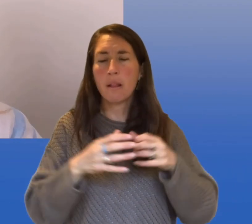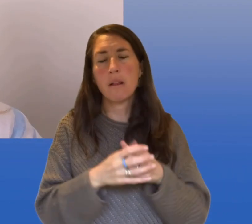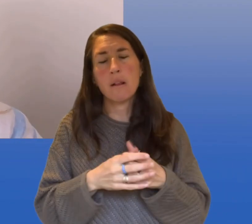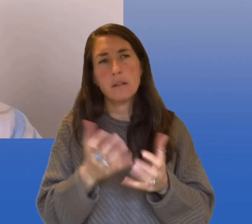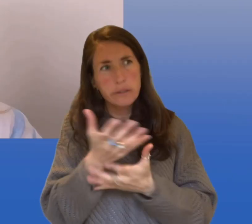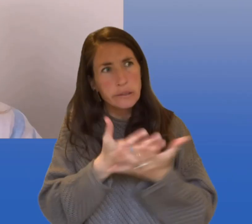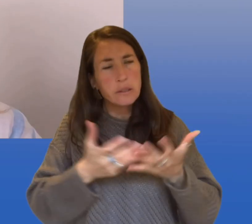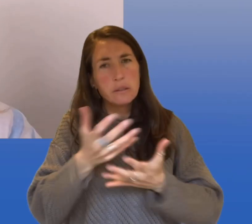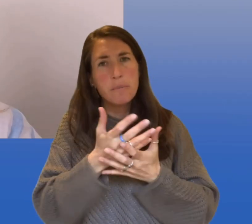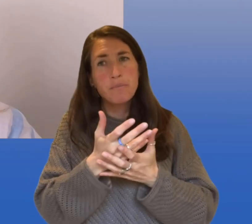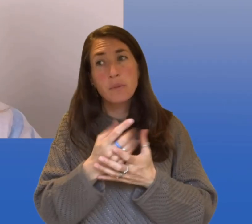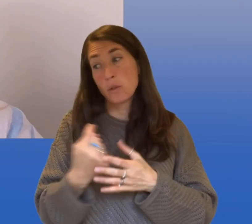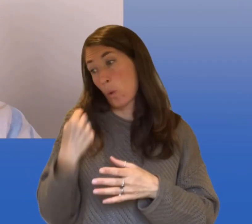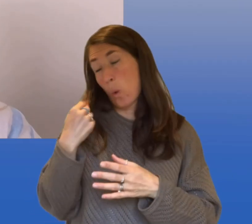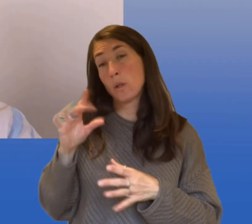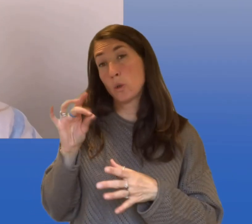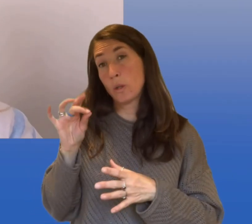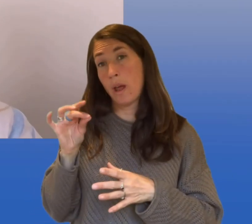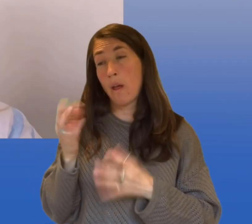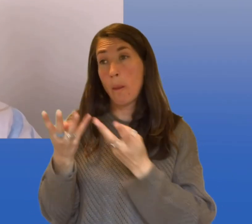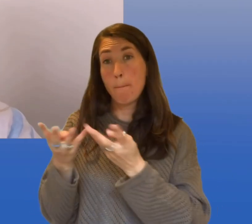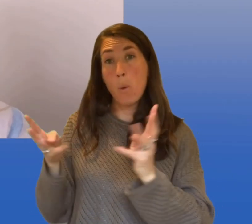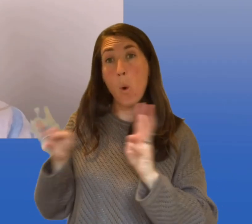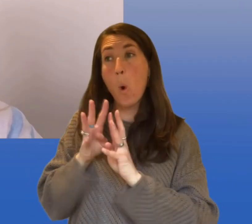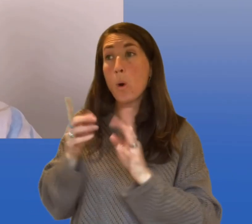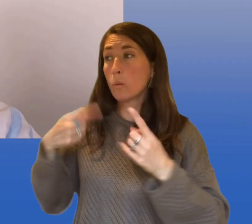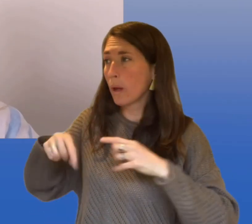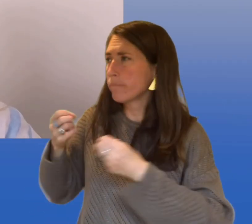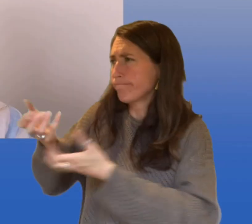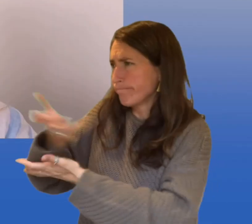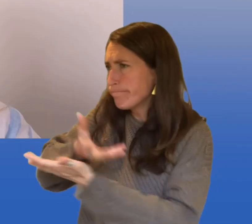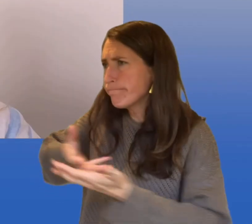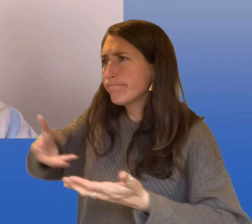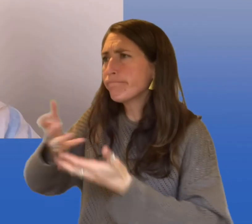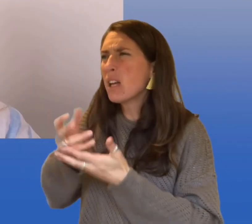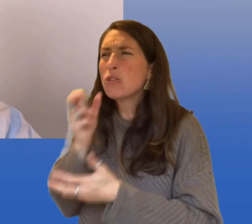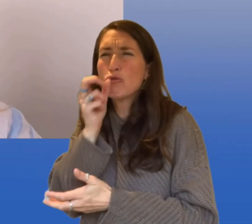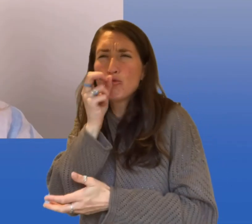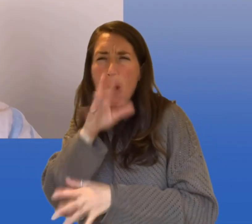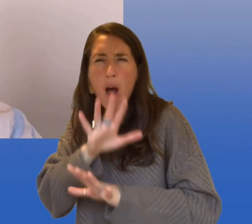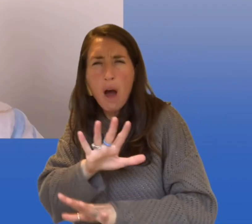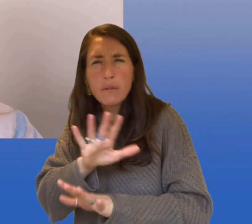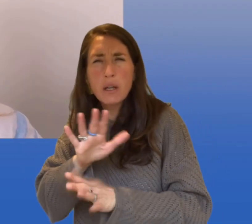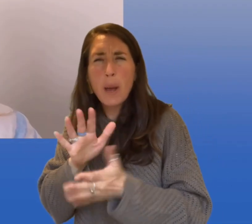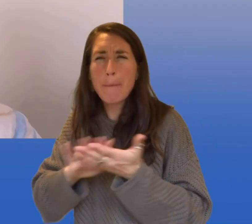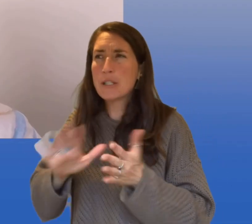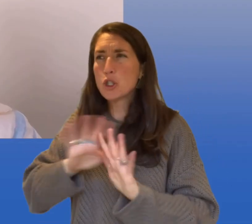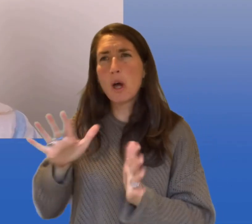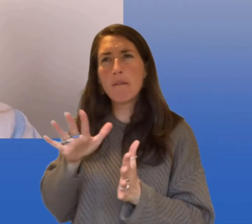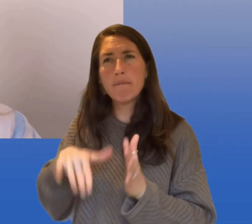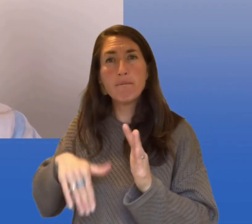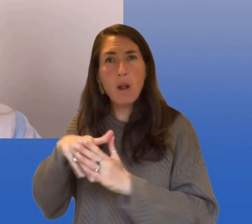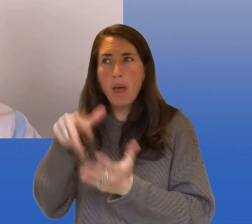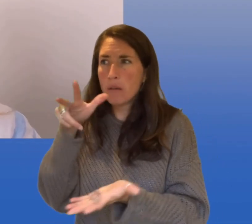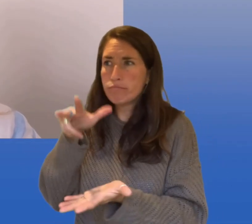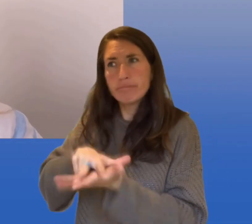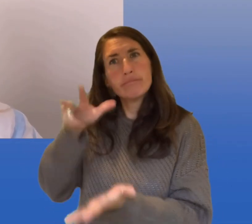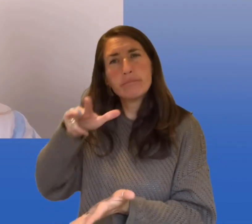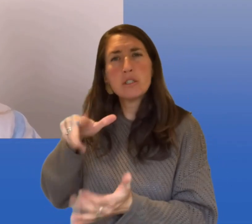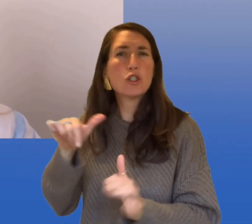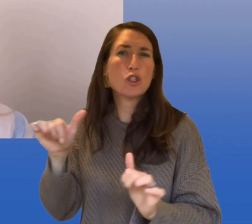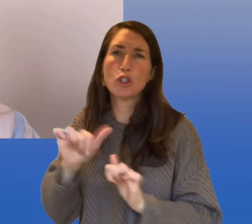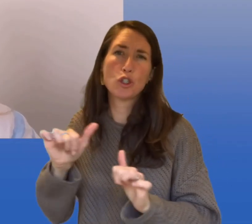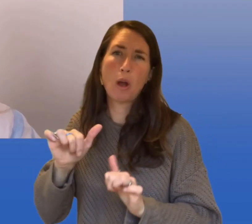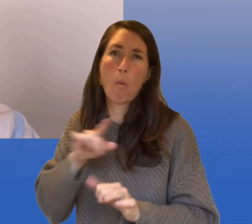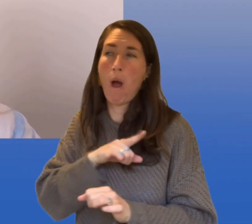the board on Tuesday as a draft plan, and it's draft because we haven't yet had the final feedback and the